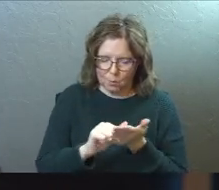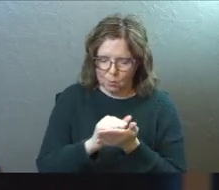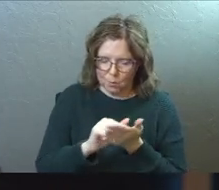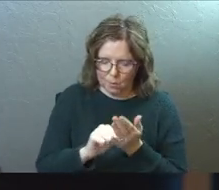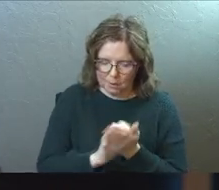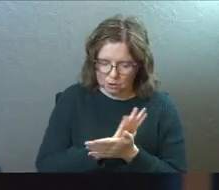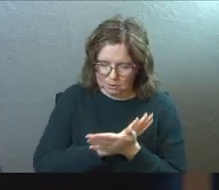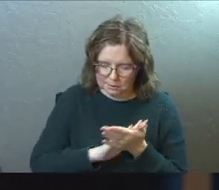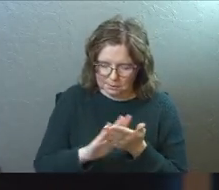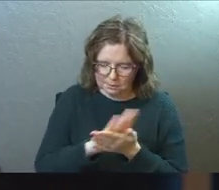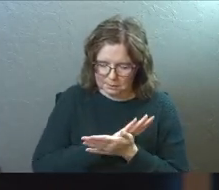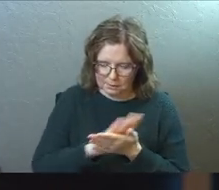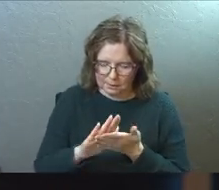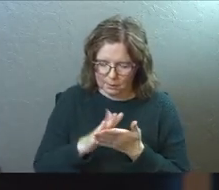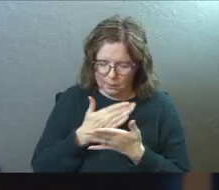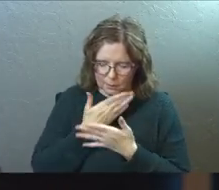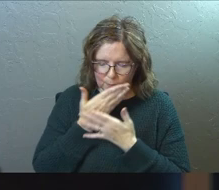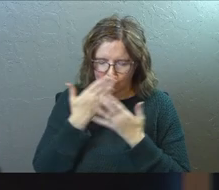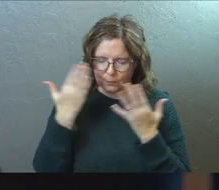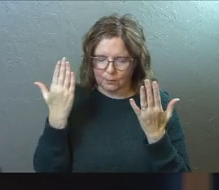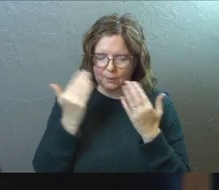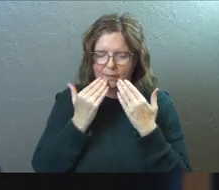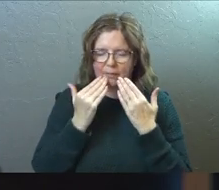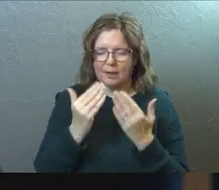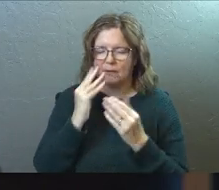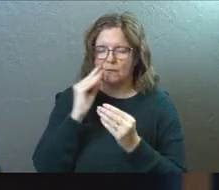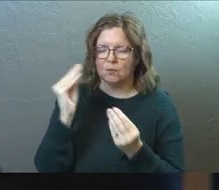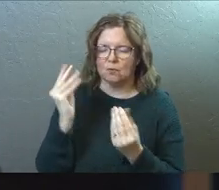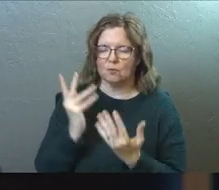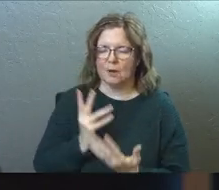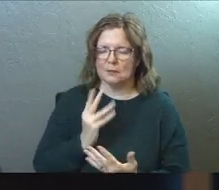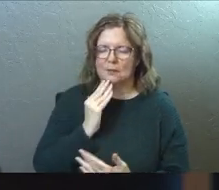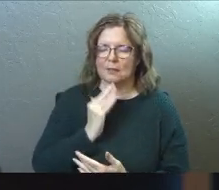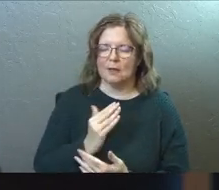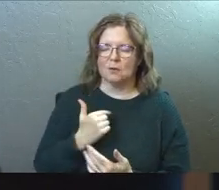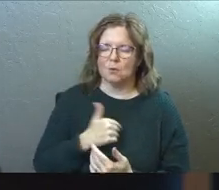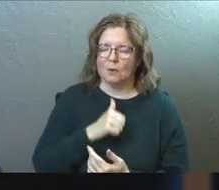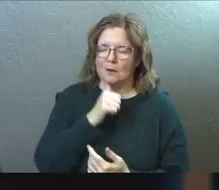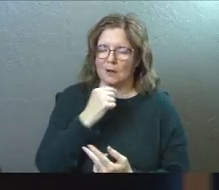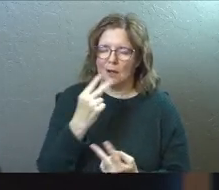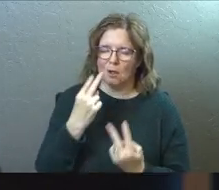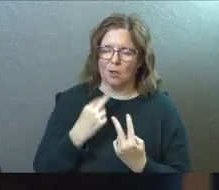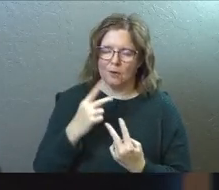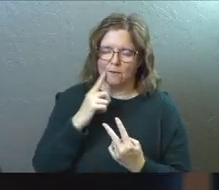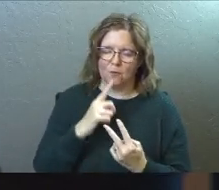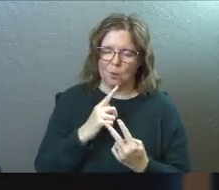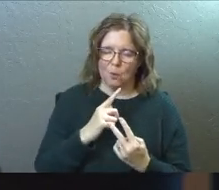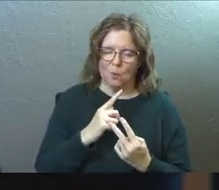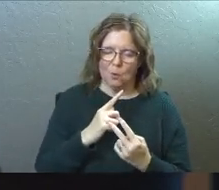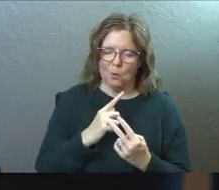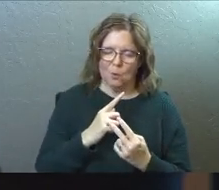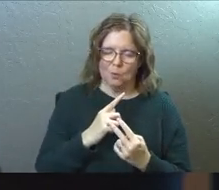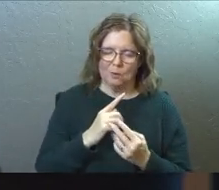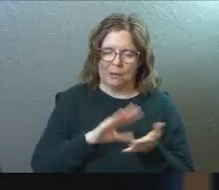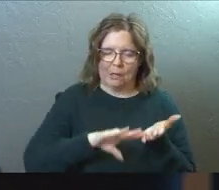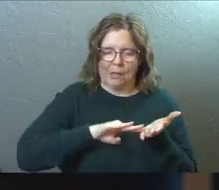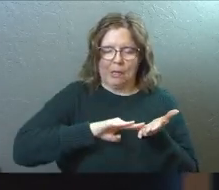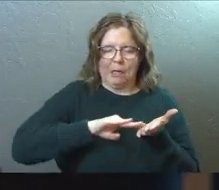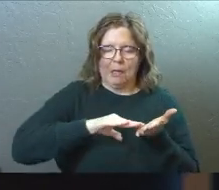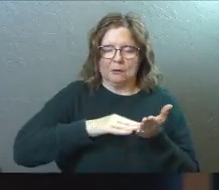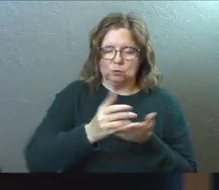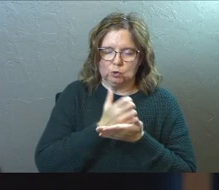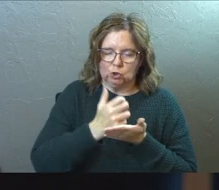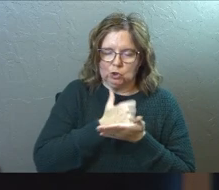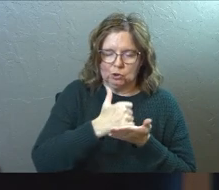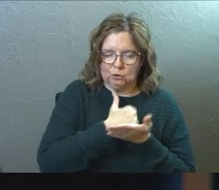clean, Jesus. Lord, we thank you for your grace. We thank you that you are not looking for penance from us. You're not looking for us to